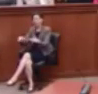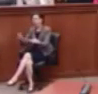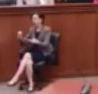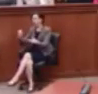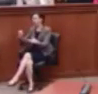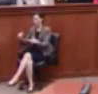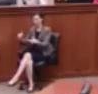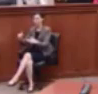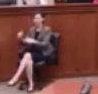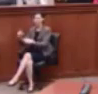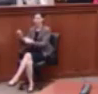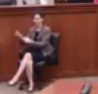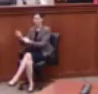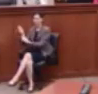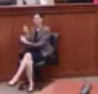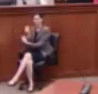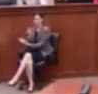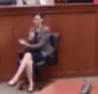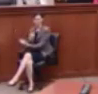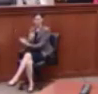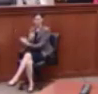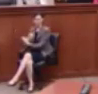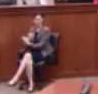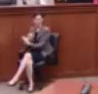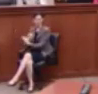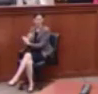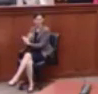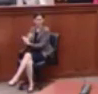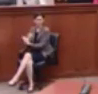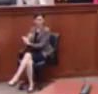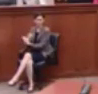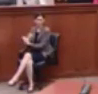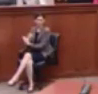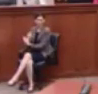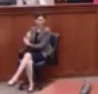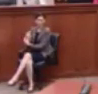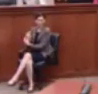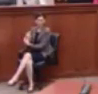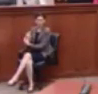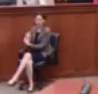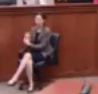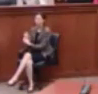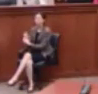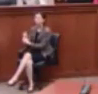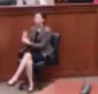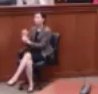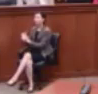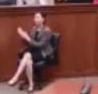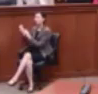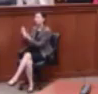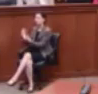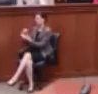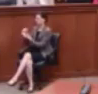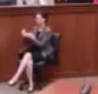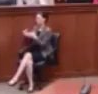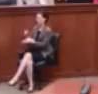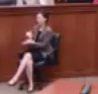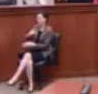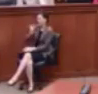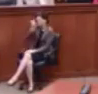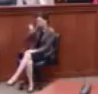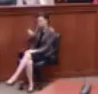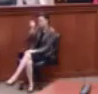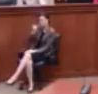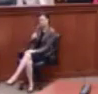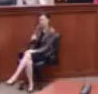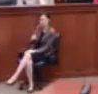labor market information in formats that they understand and that